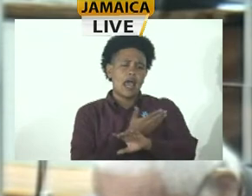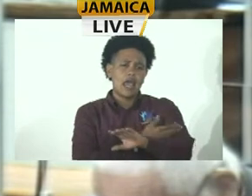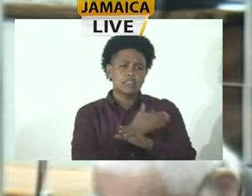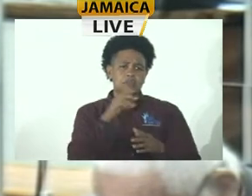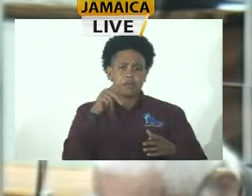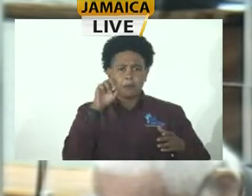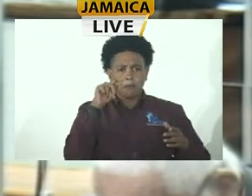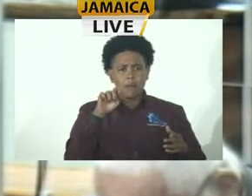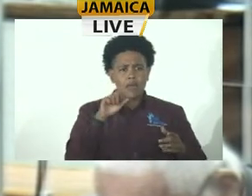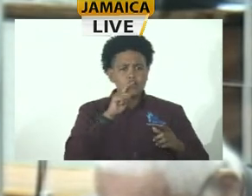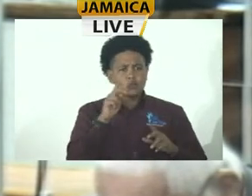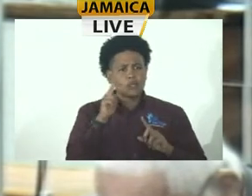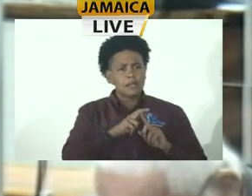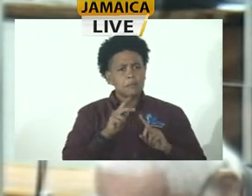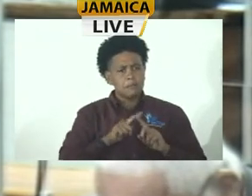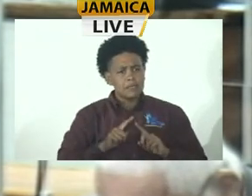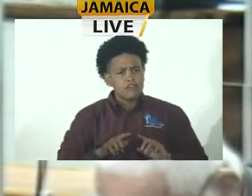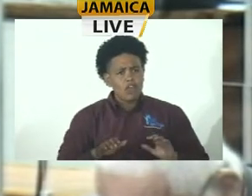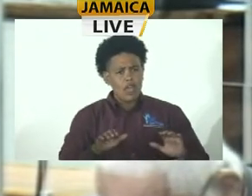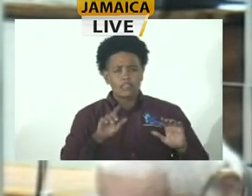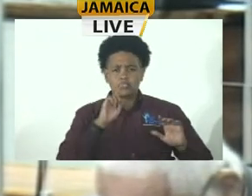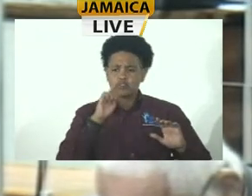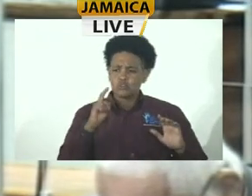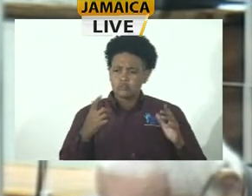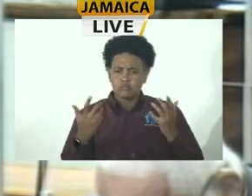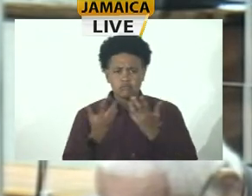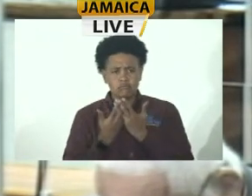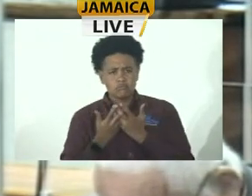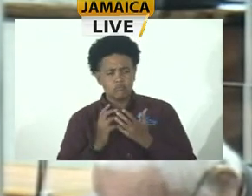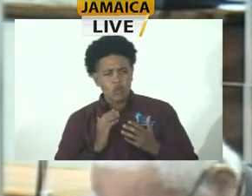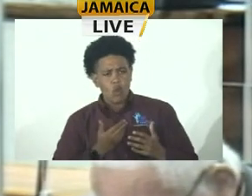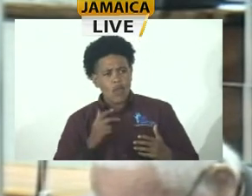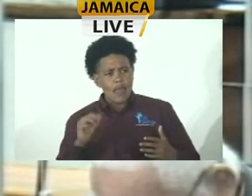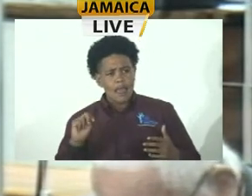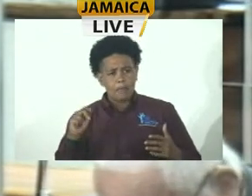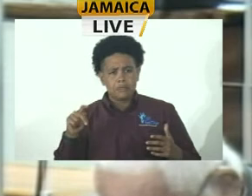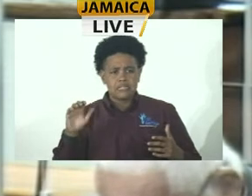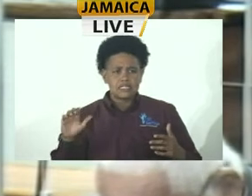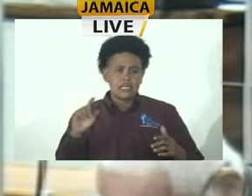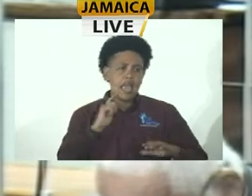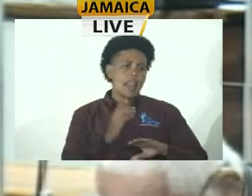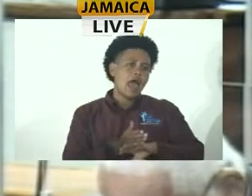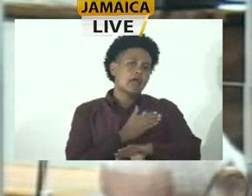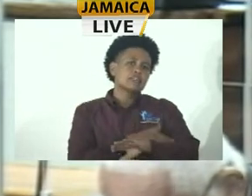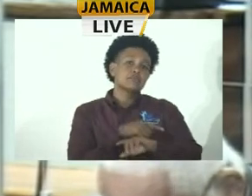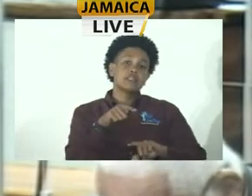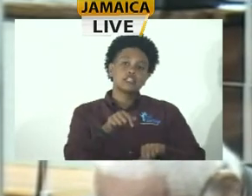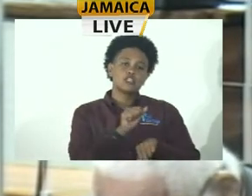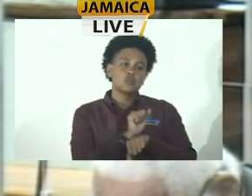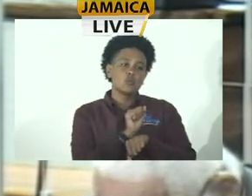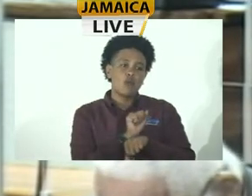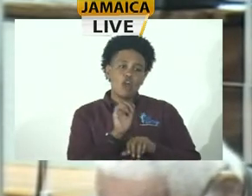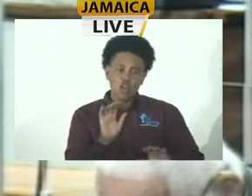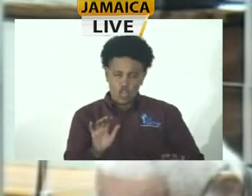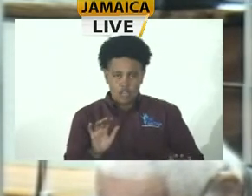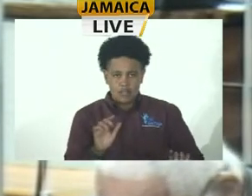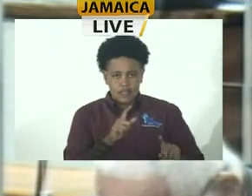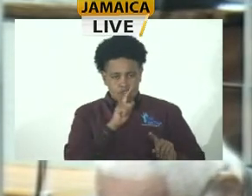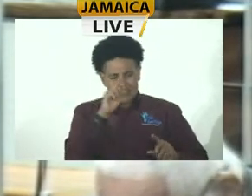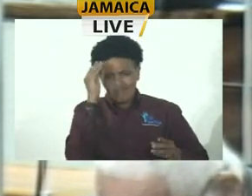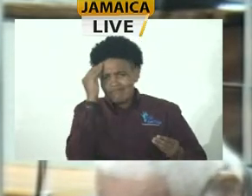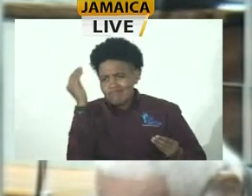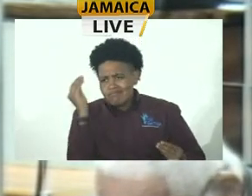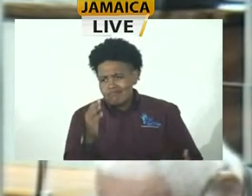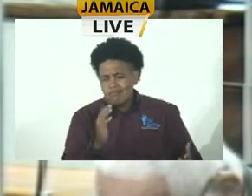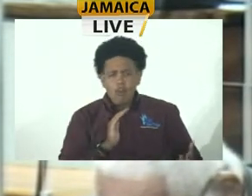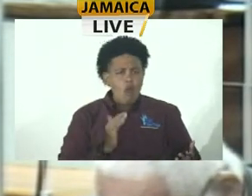to implement activities to complement our ndc enhancement this work madam speaker informs the